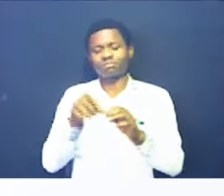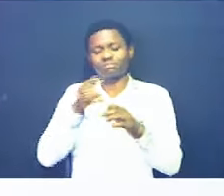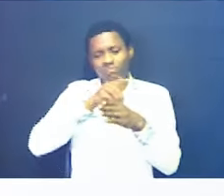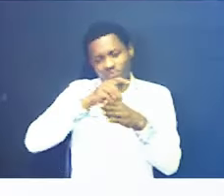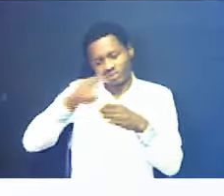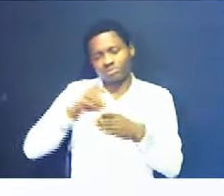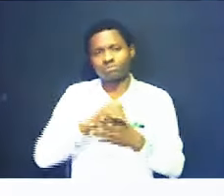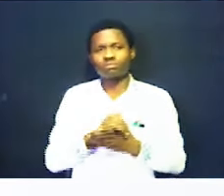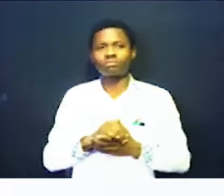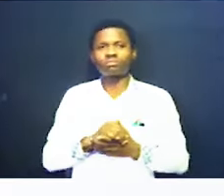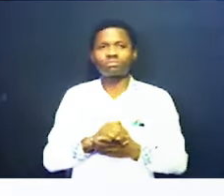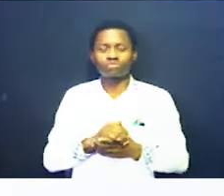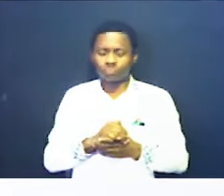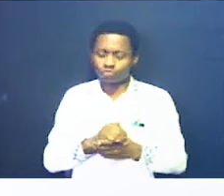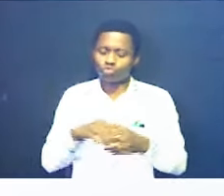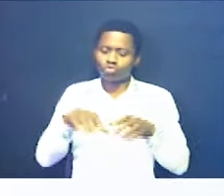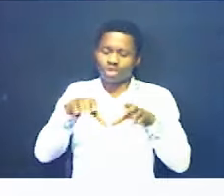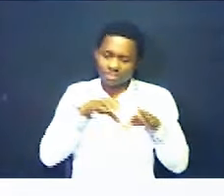Now,